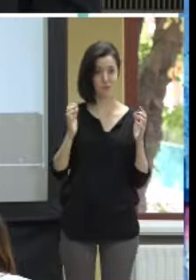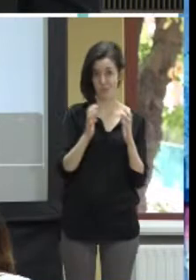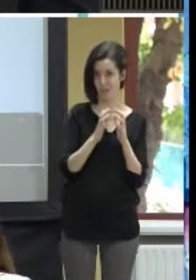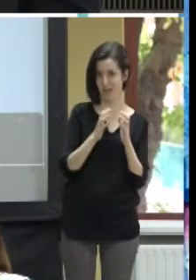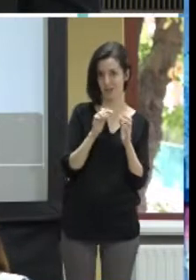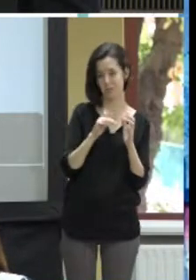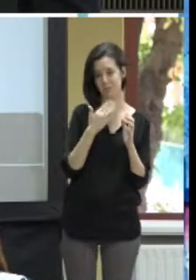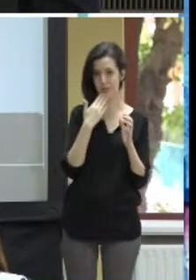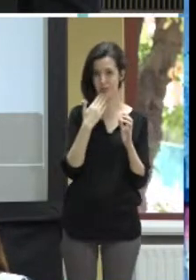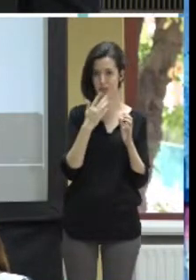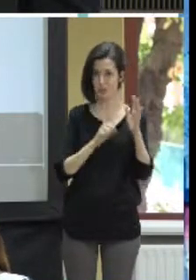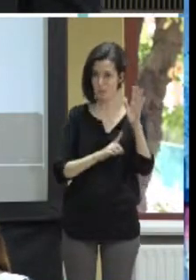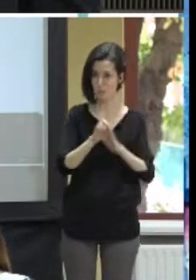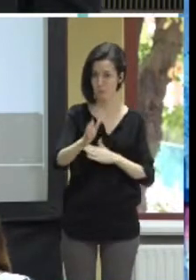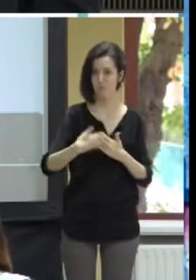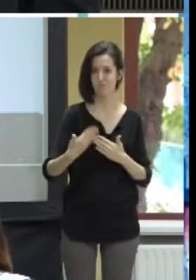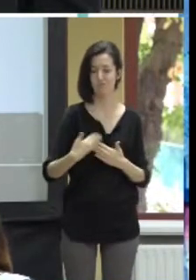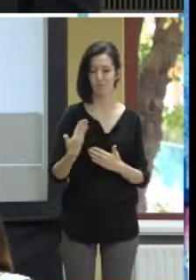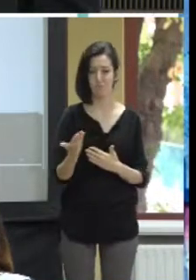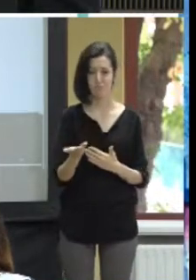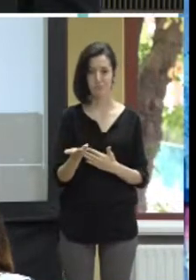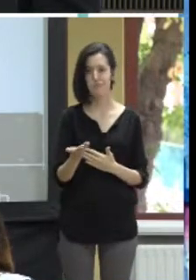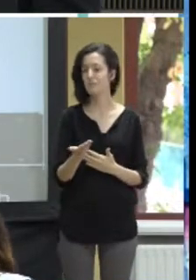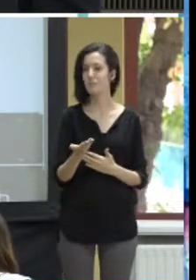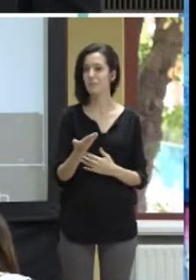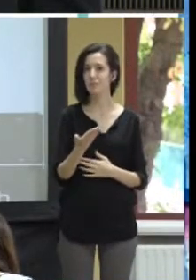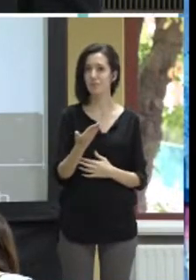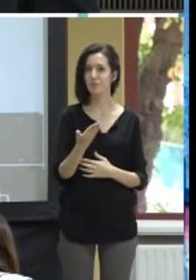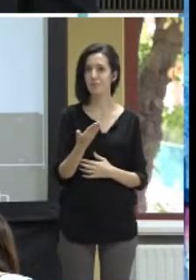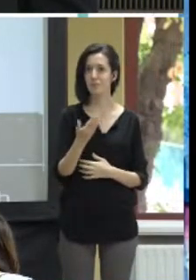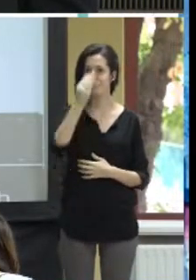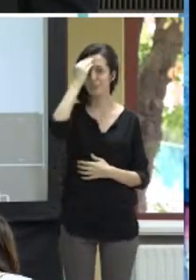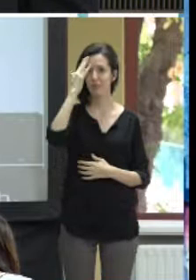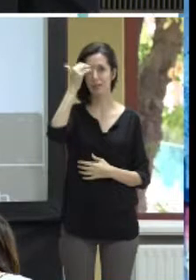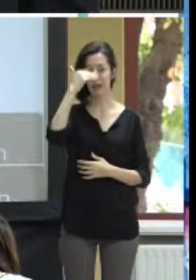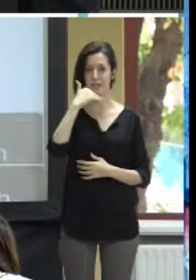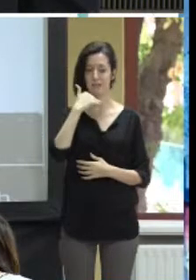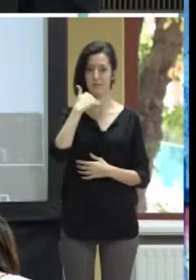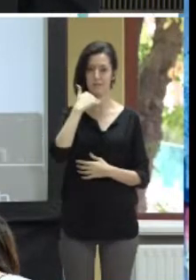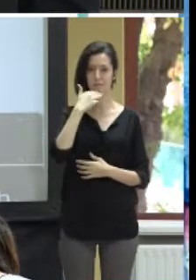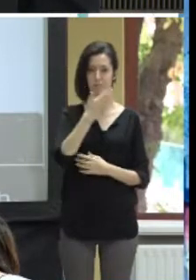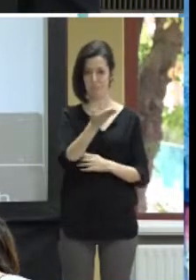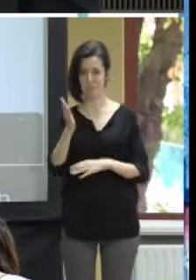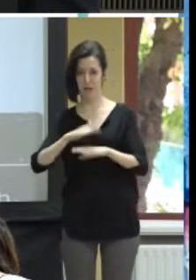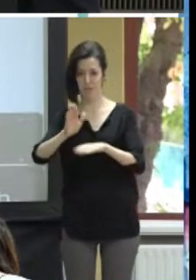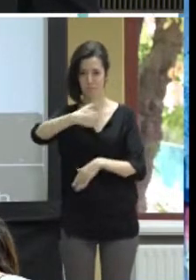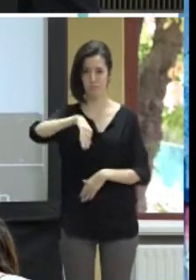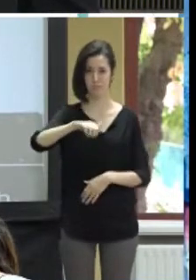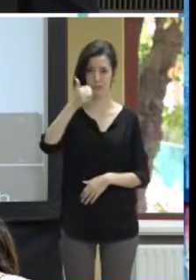just count with the participation of Orange Foundation. This was something that was